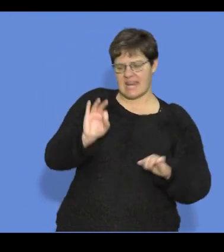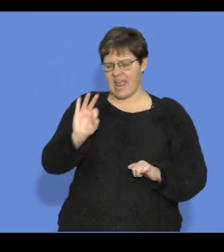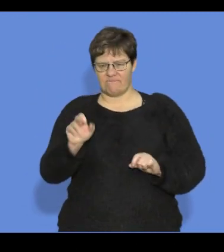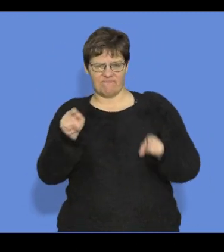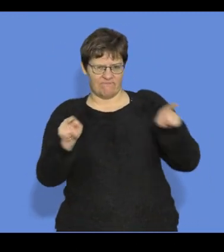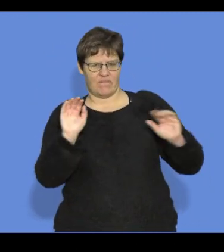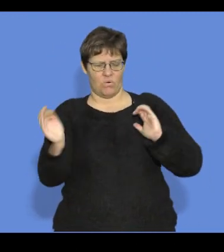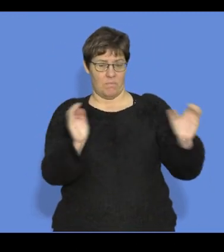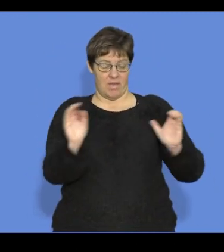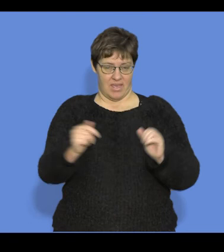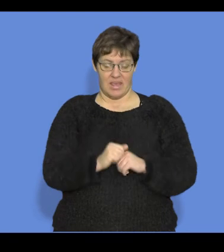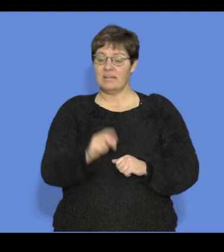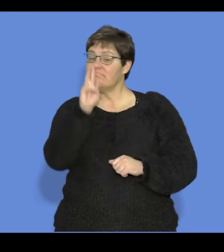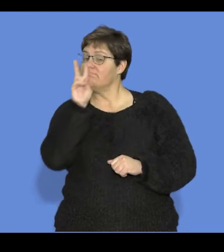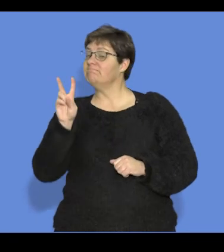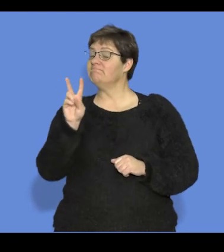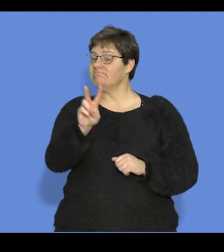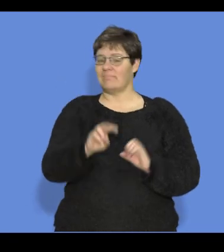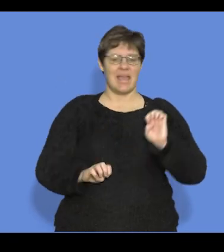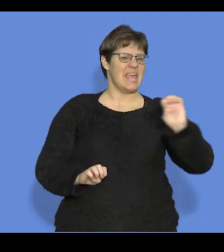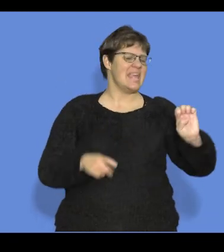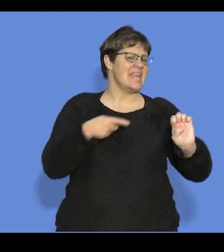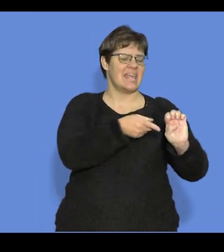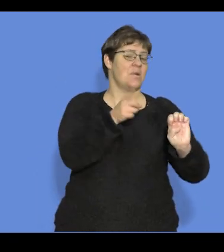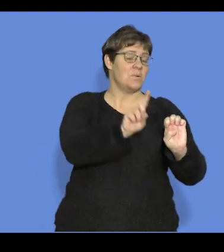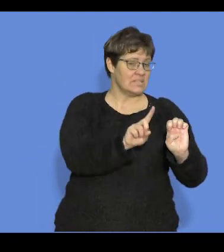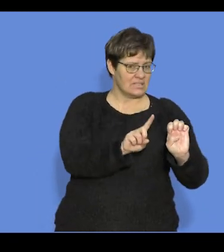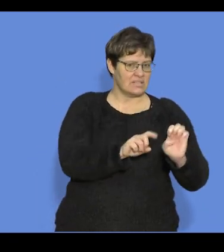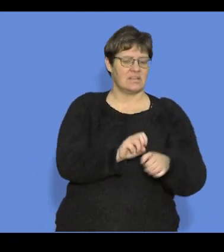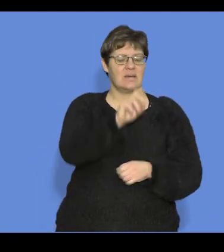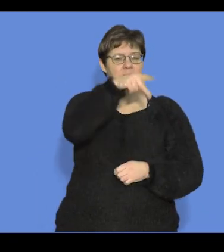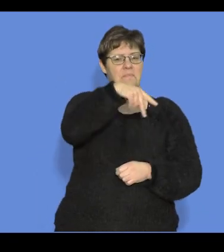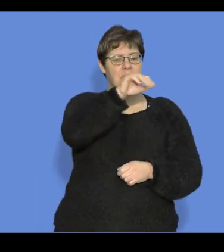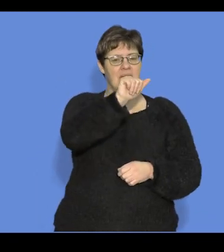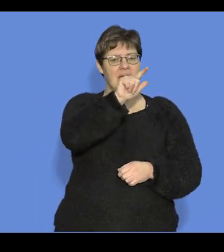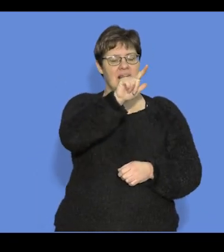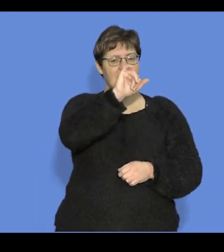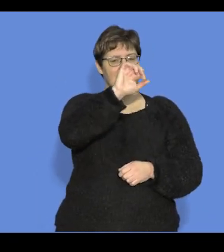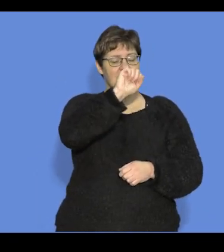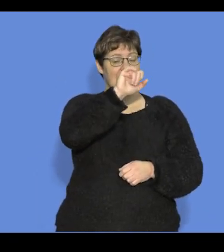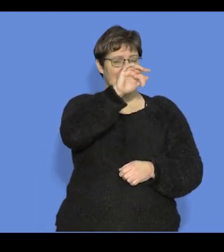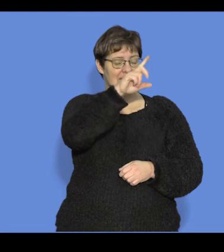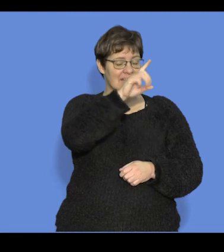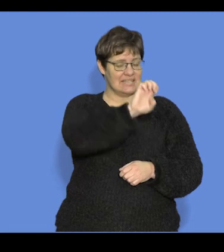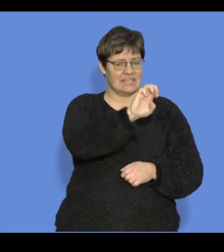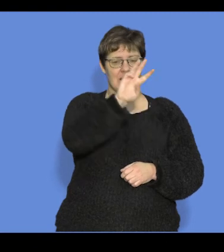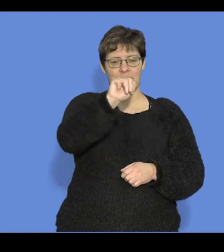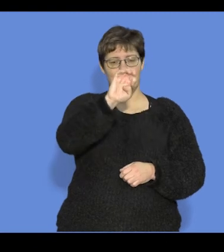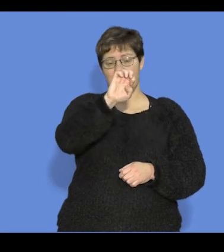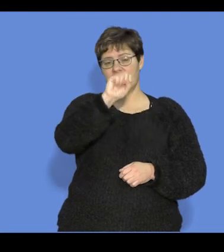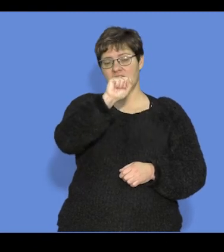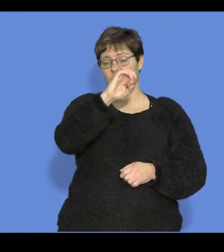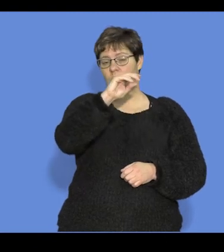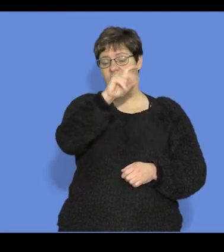F, and if we look at the picture here, tissue E is your palisade mesophyll and tissue F is